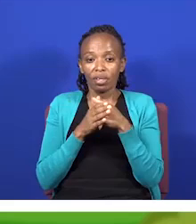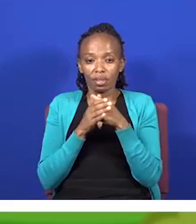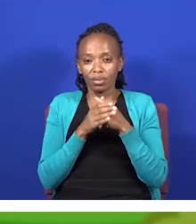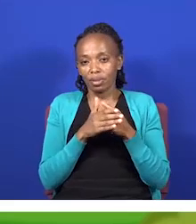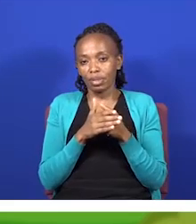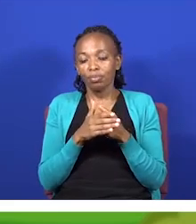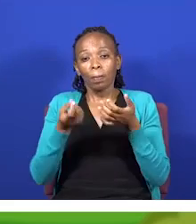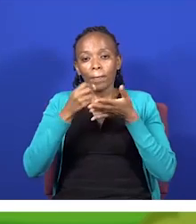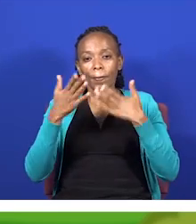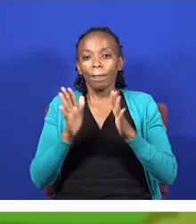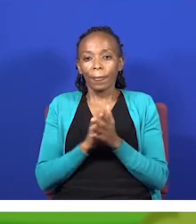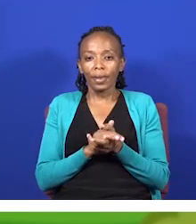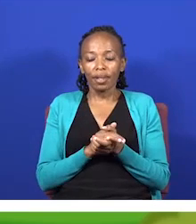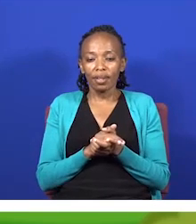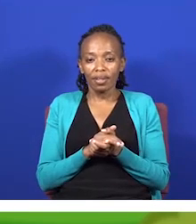Have you written it?